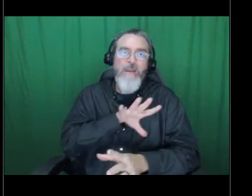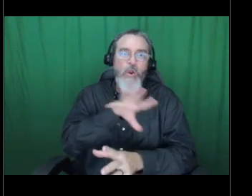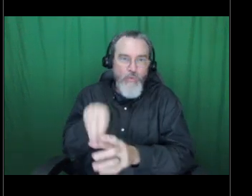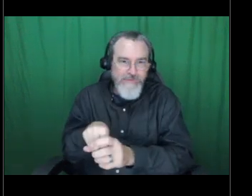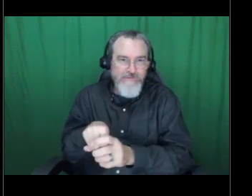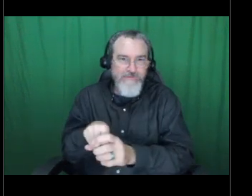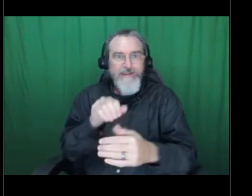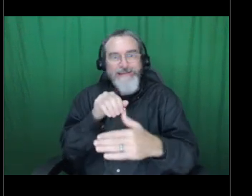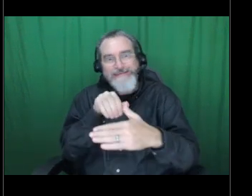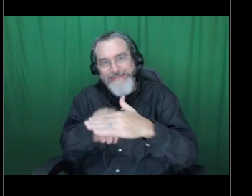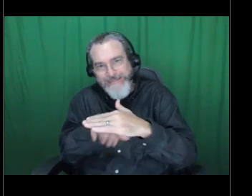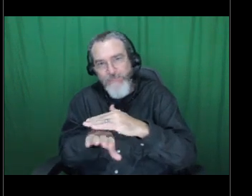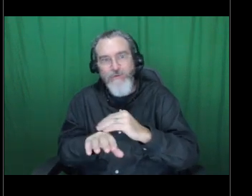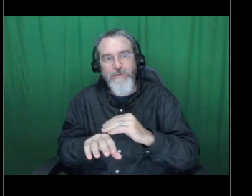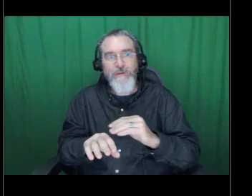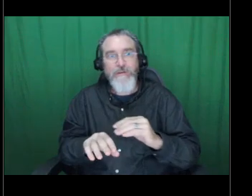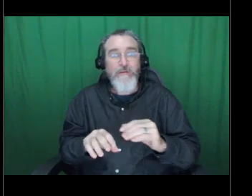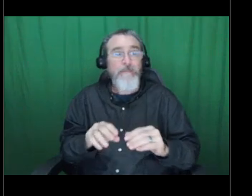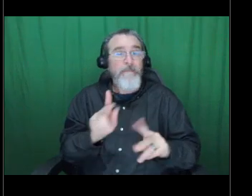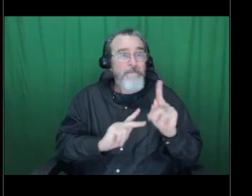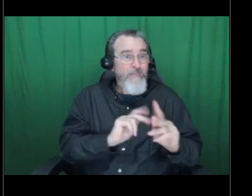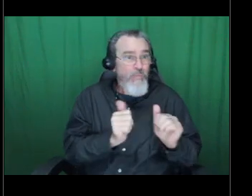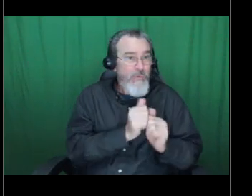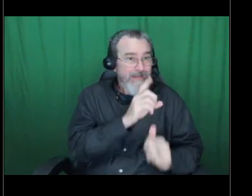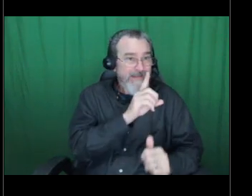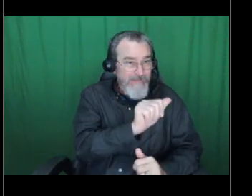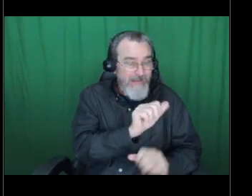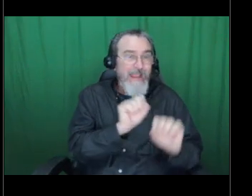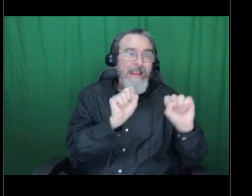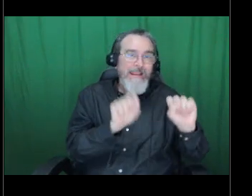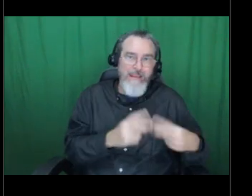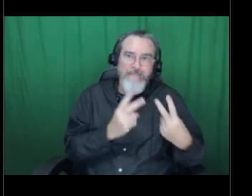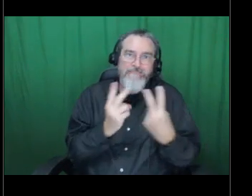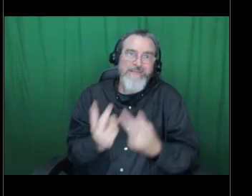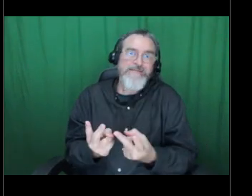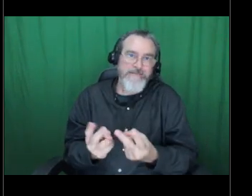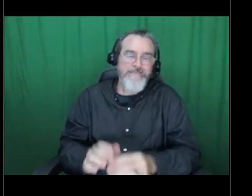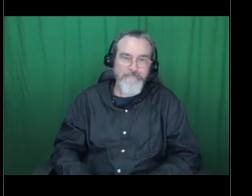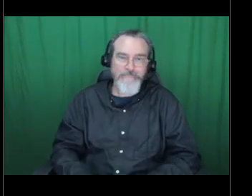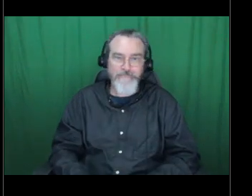accessible, and visitable for people with disabilities.